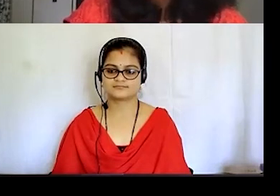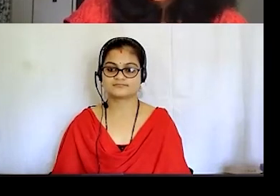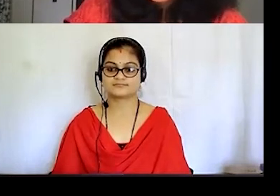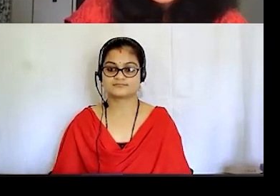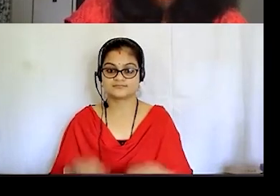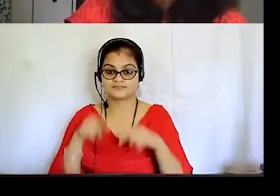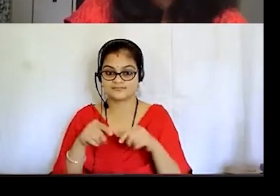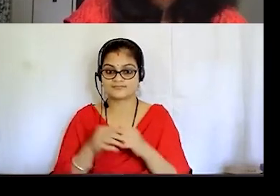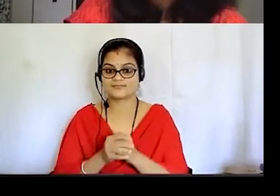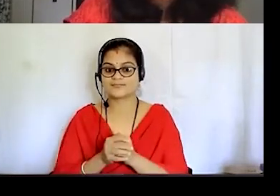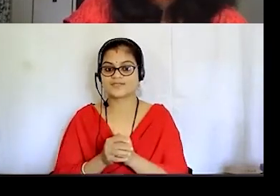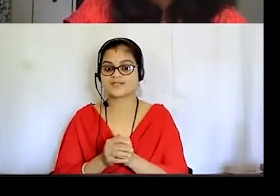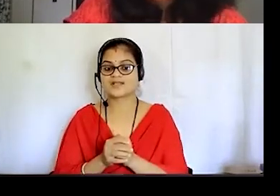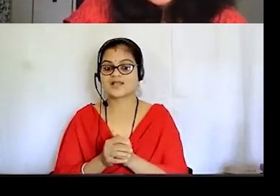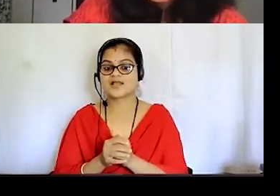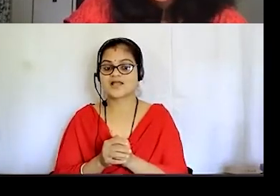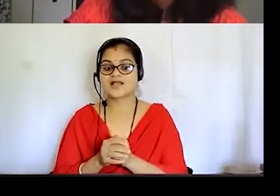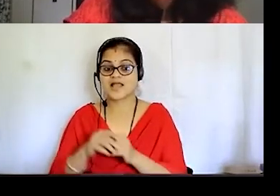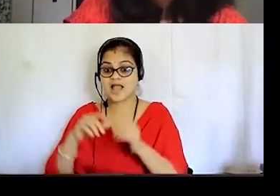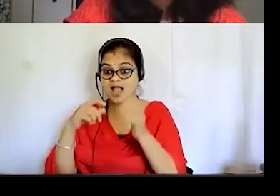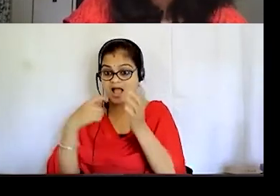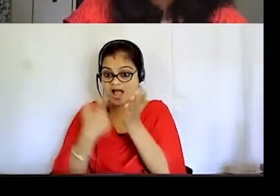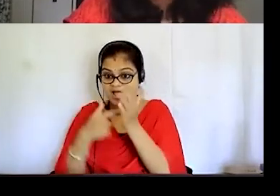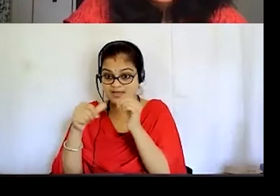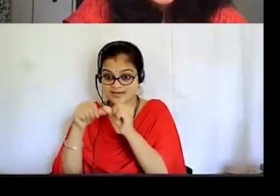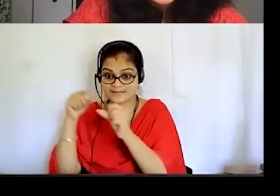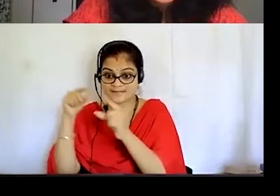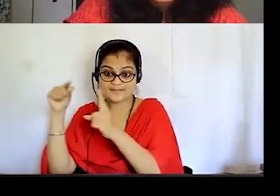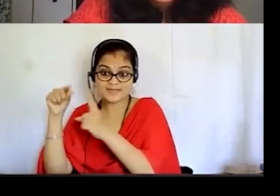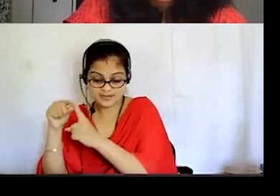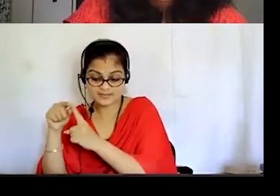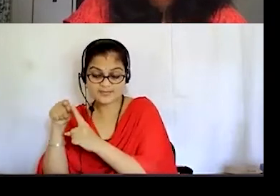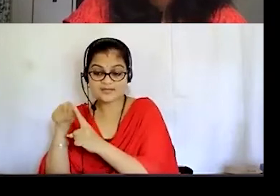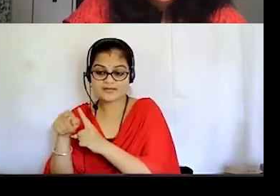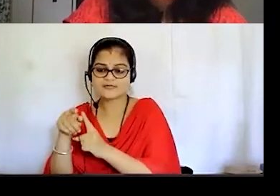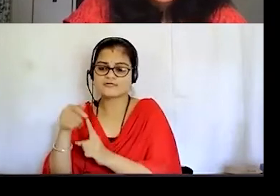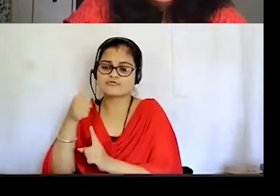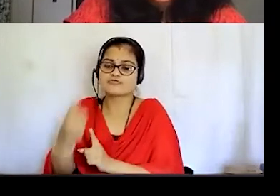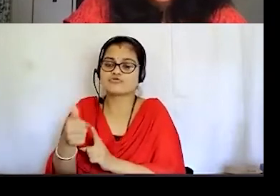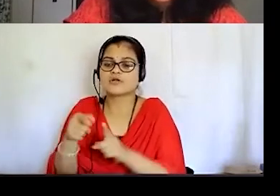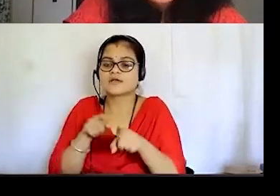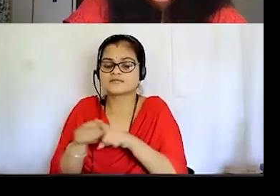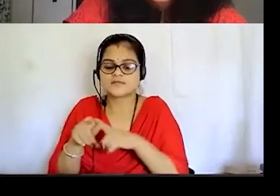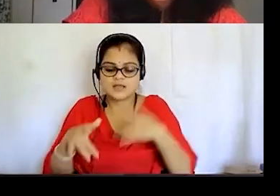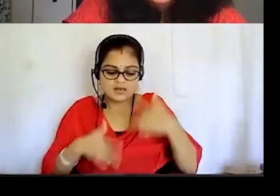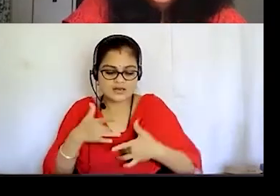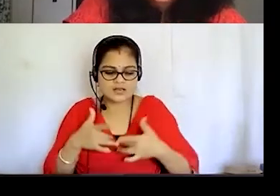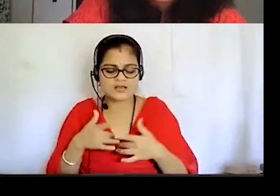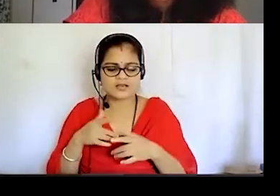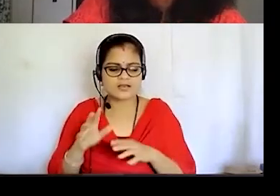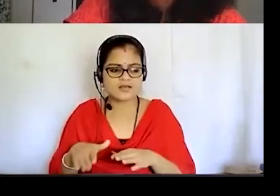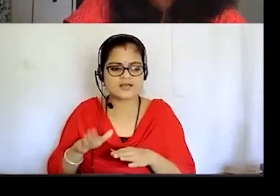In contemporary times, rap would be a very good example as an emotional response to